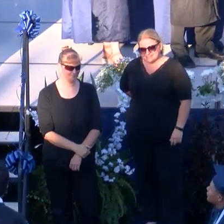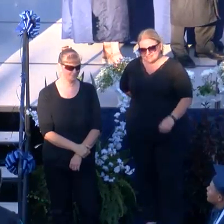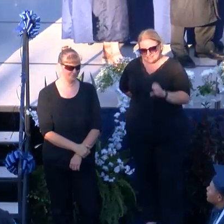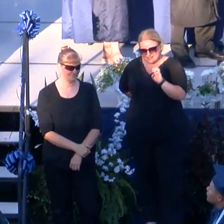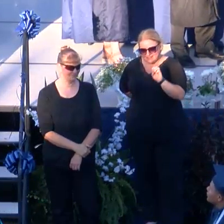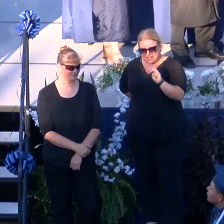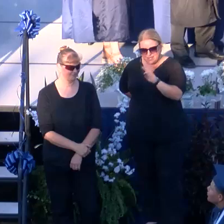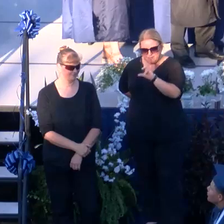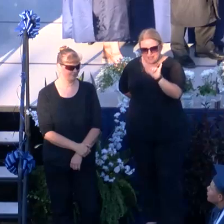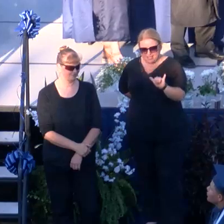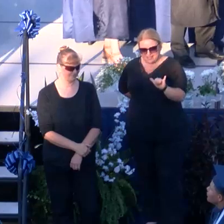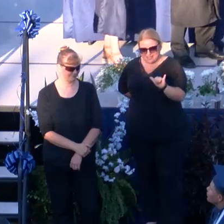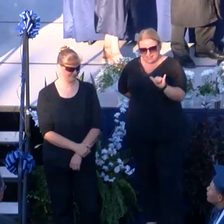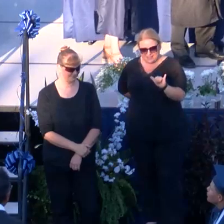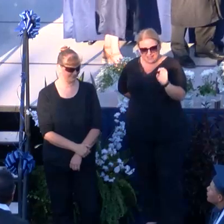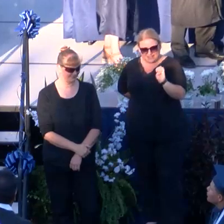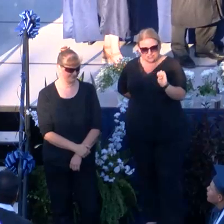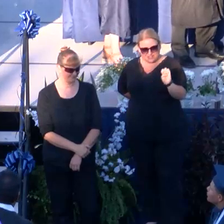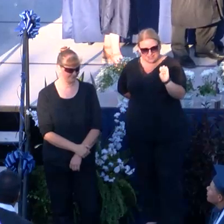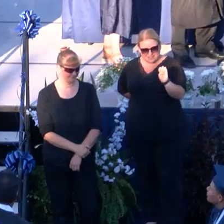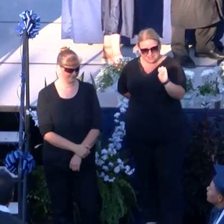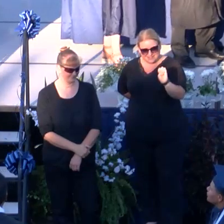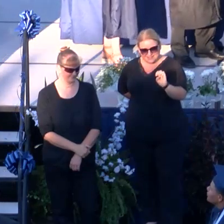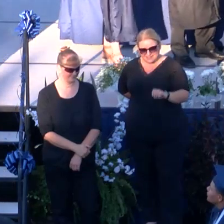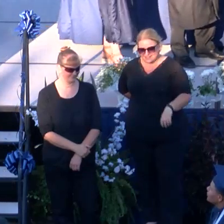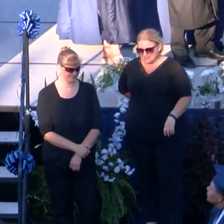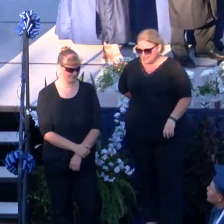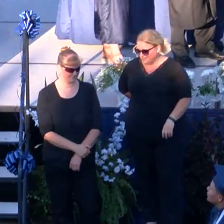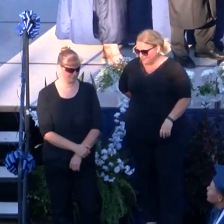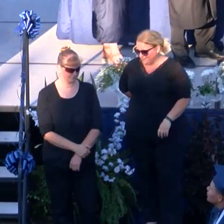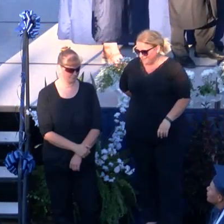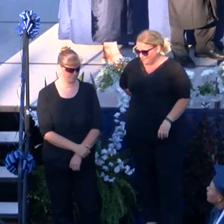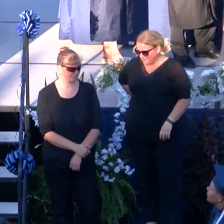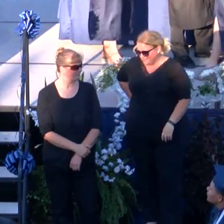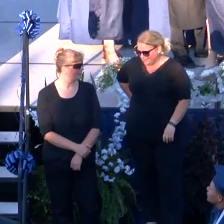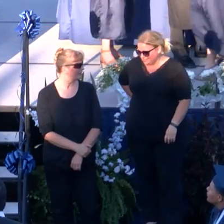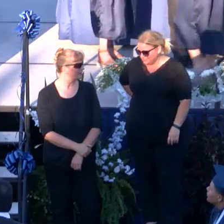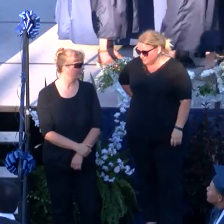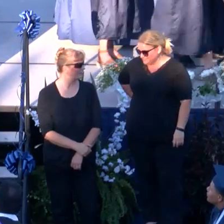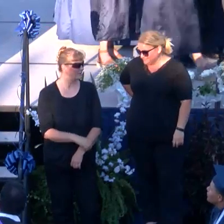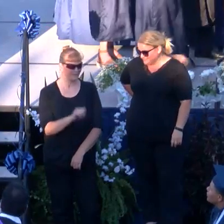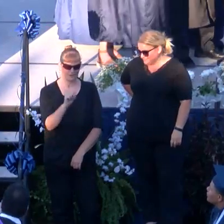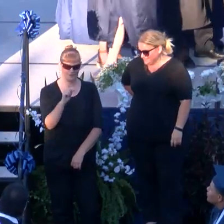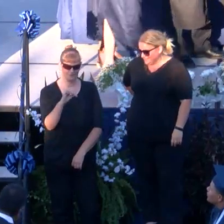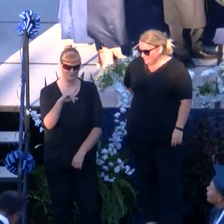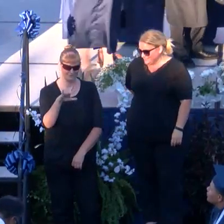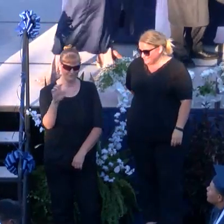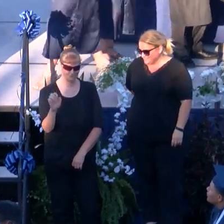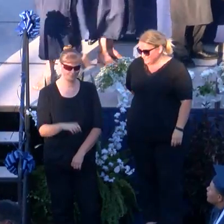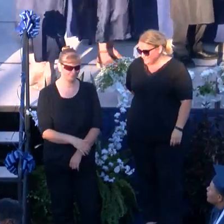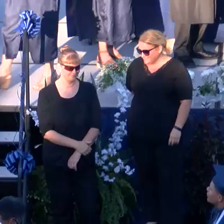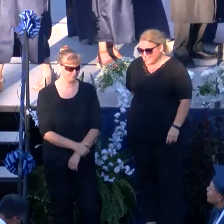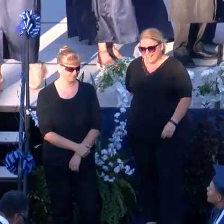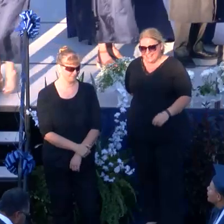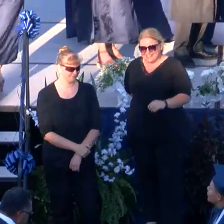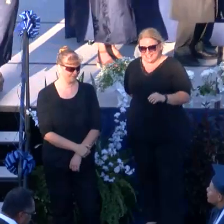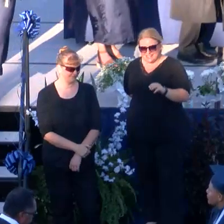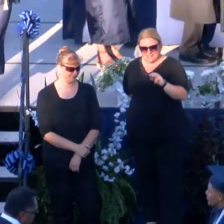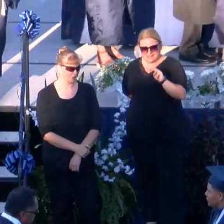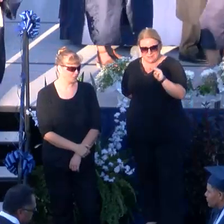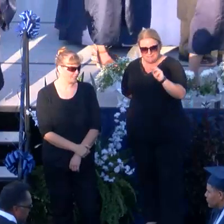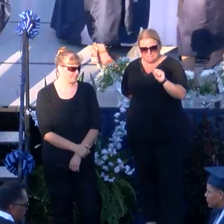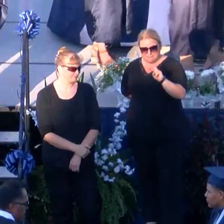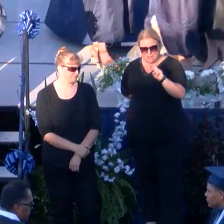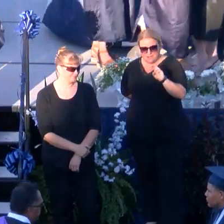Emily Marie Estrada. Angel Eduardo Herrera. Marbella